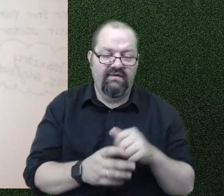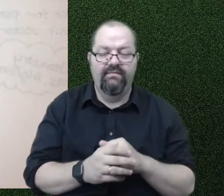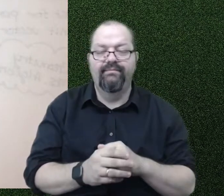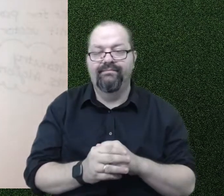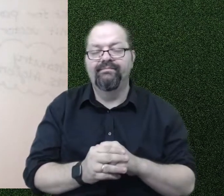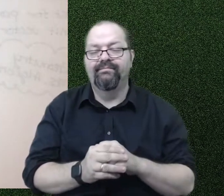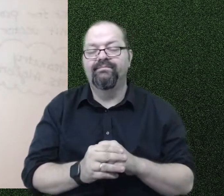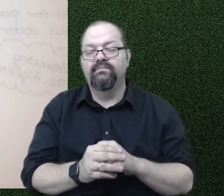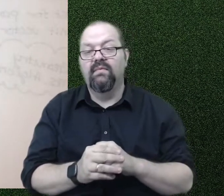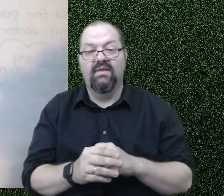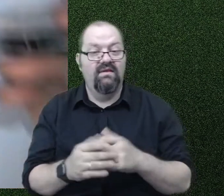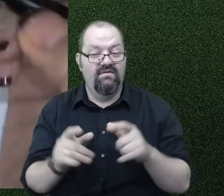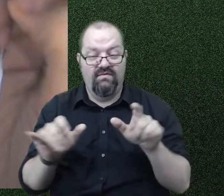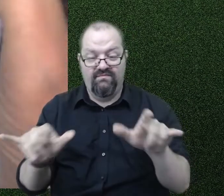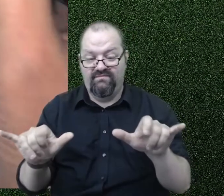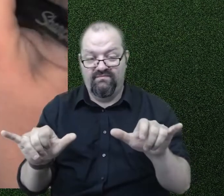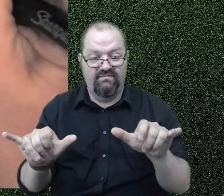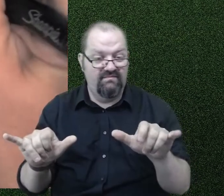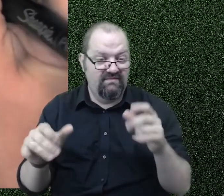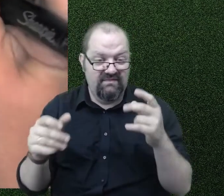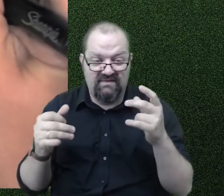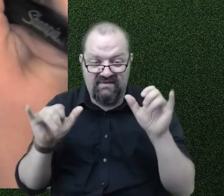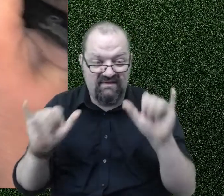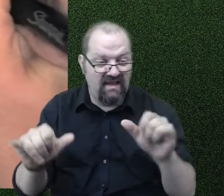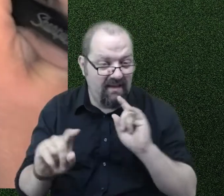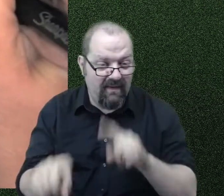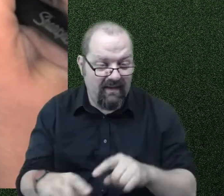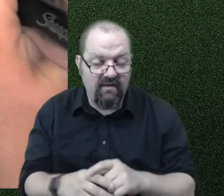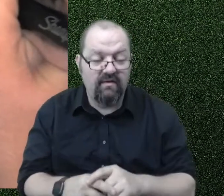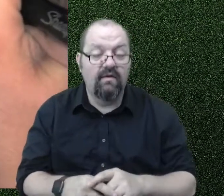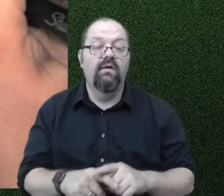either way. So the algebraic approach